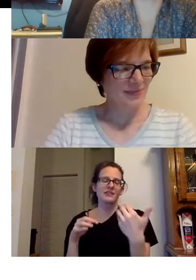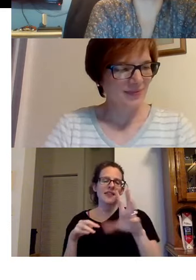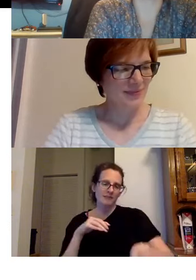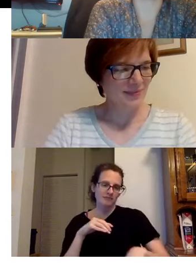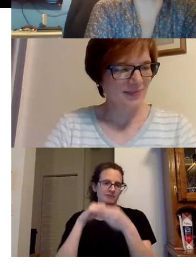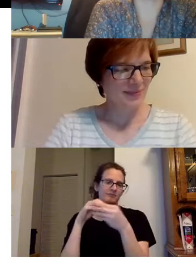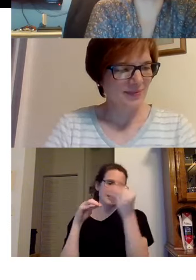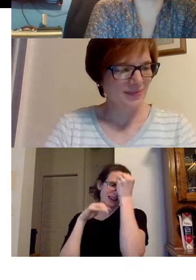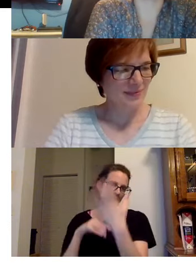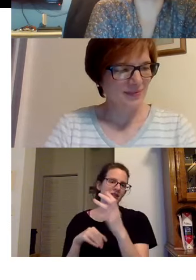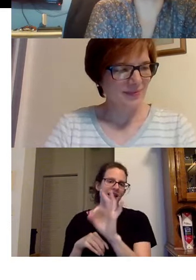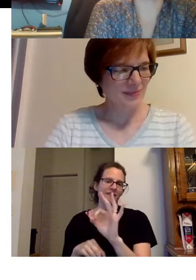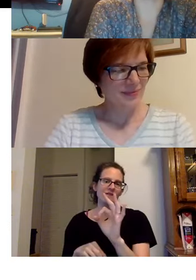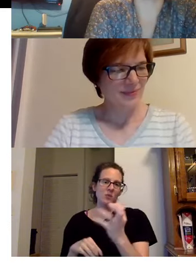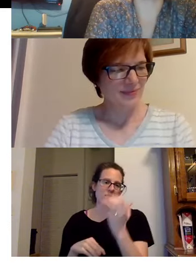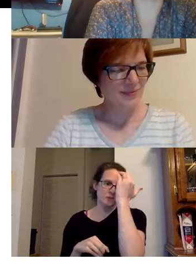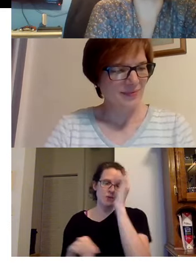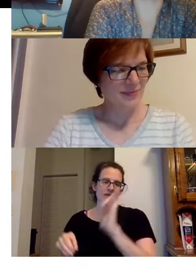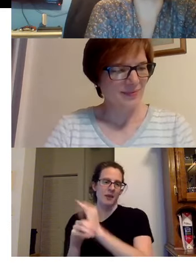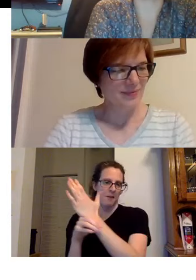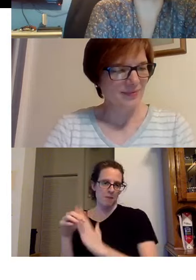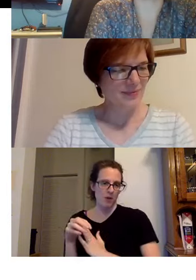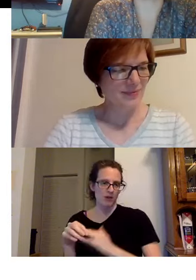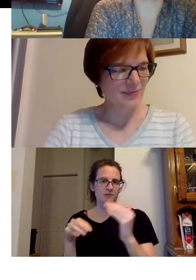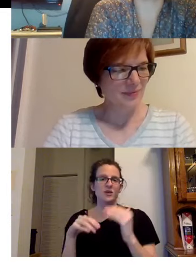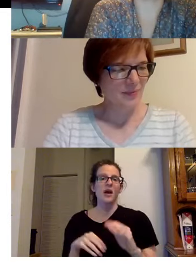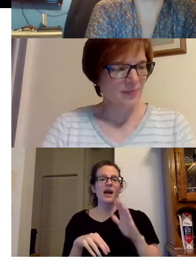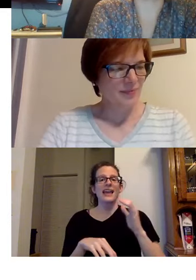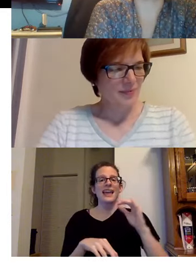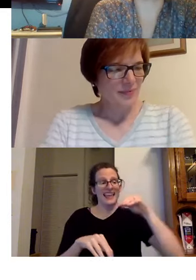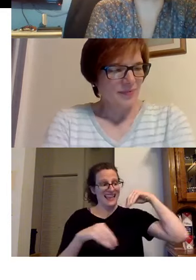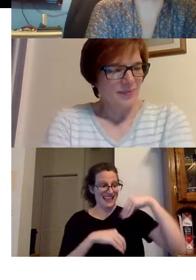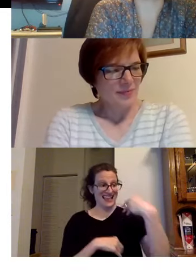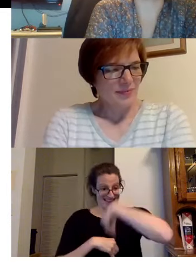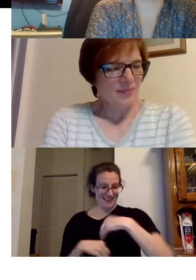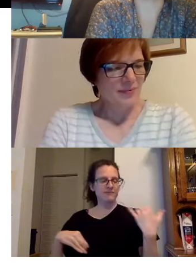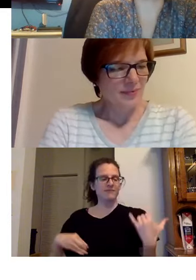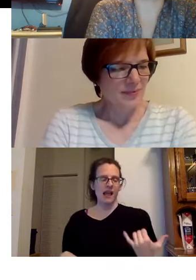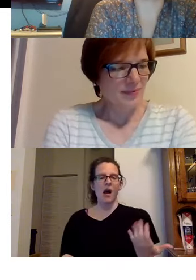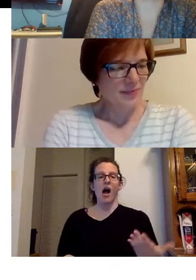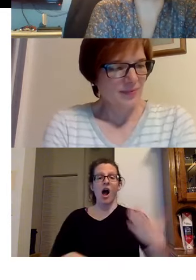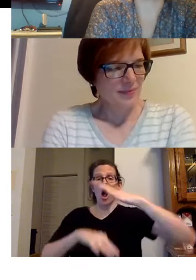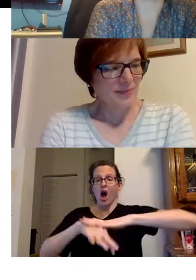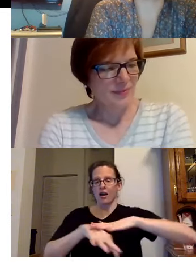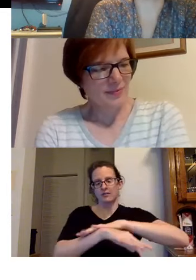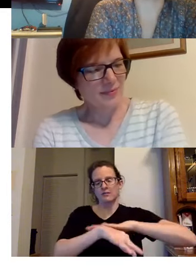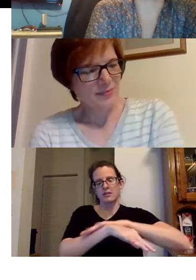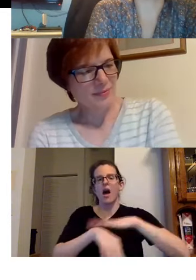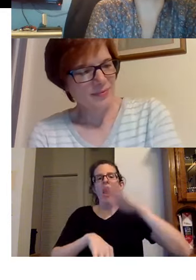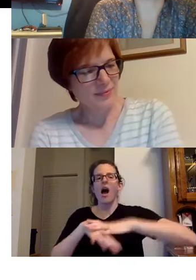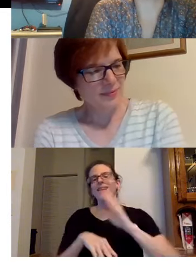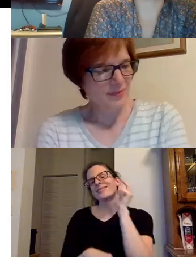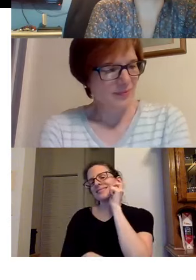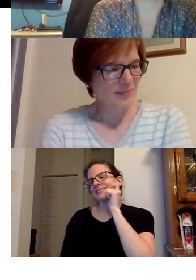curious. So we covered in out of in, on, and up. So on is topical or on our